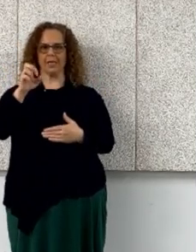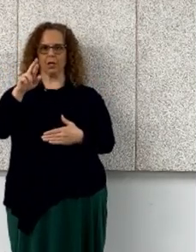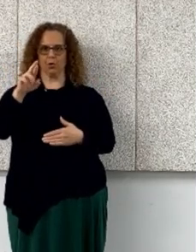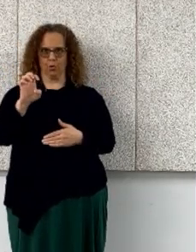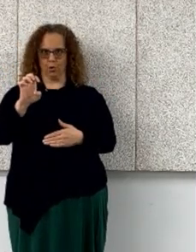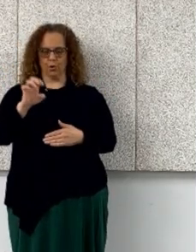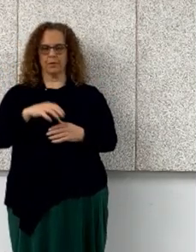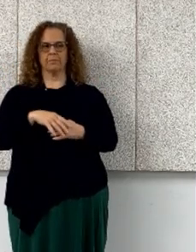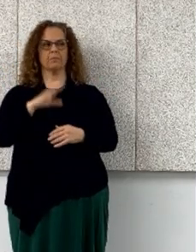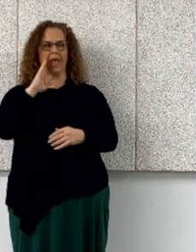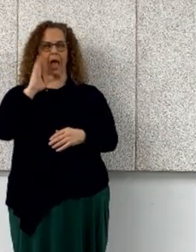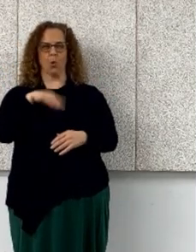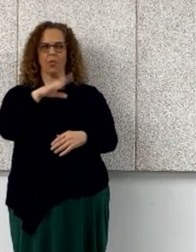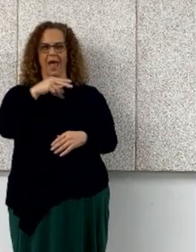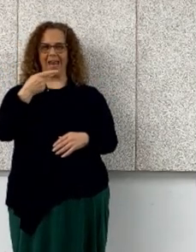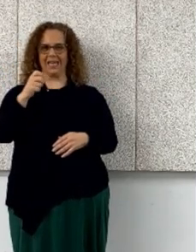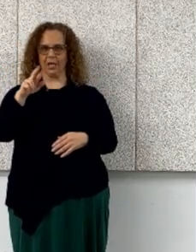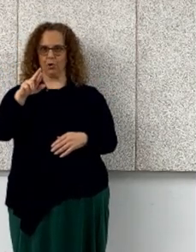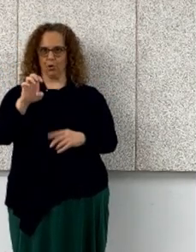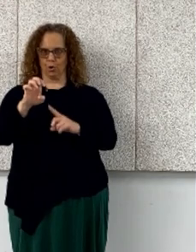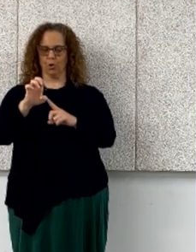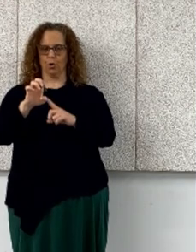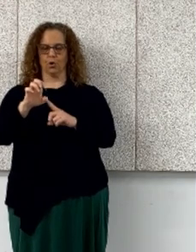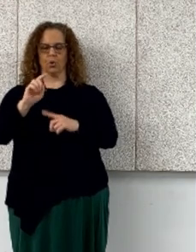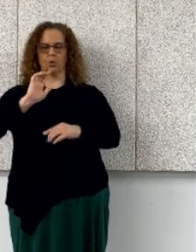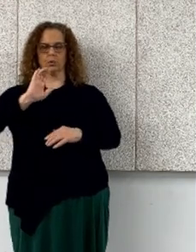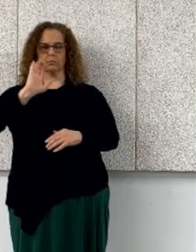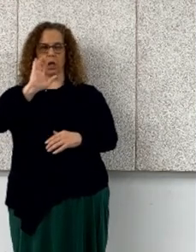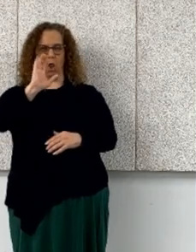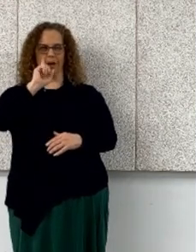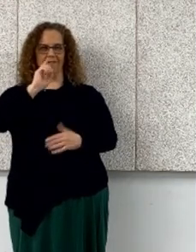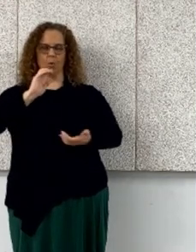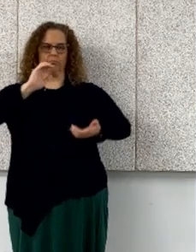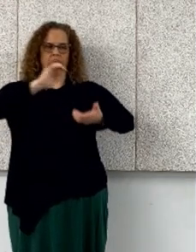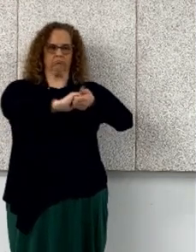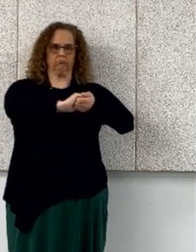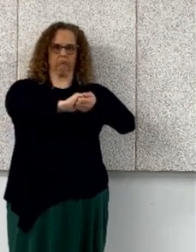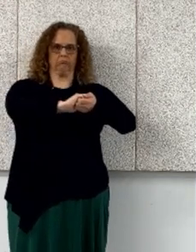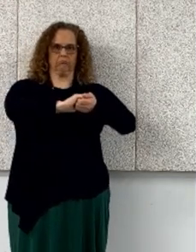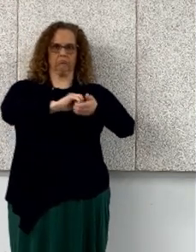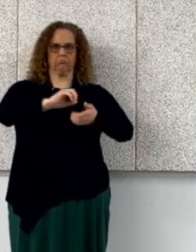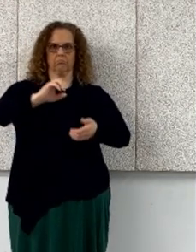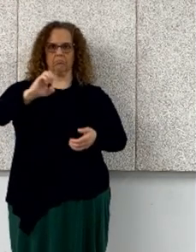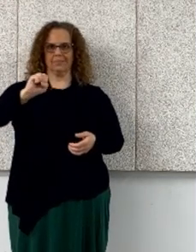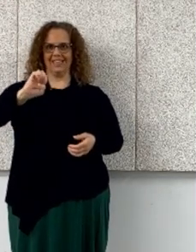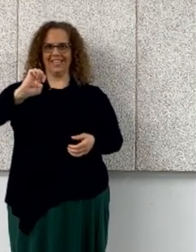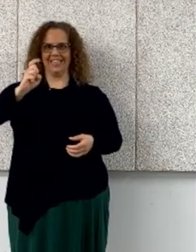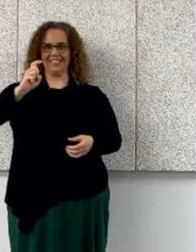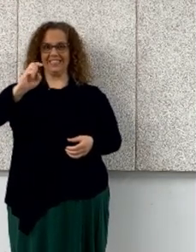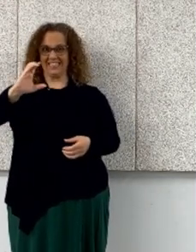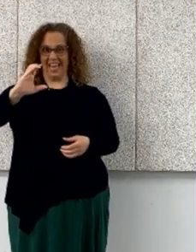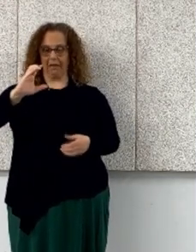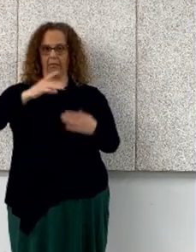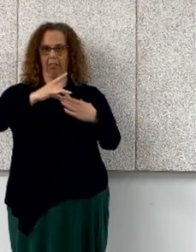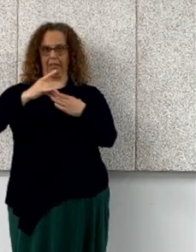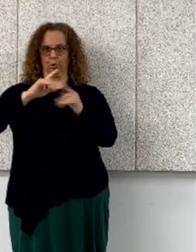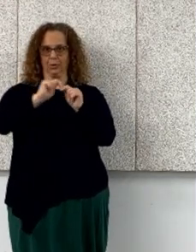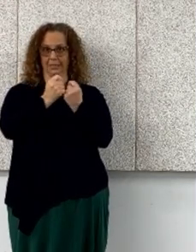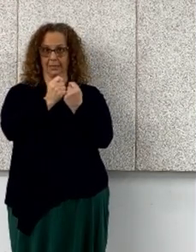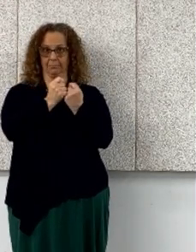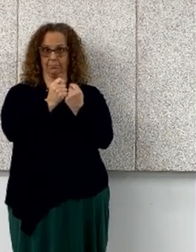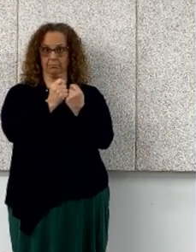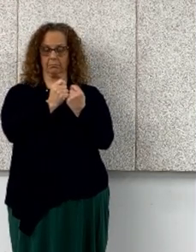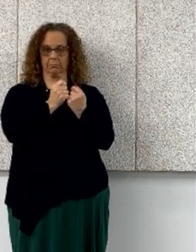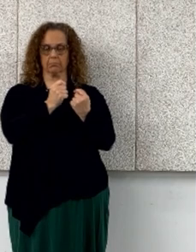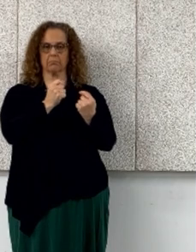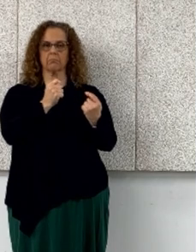that HERE is seeking a collaborative executive leadership team at this mm-hmm. time. And I want us